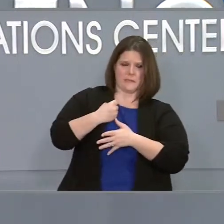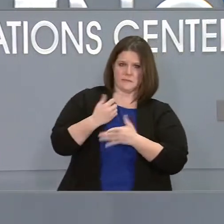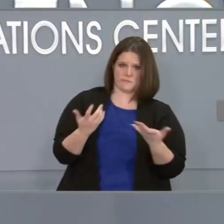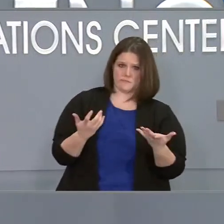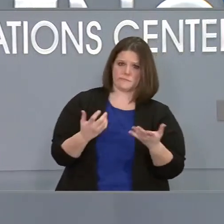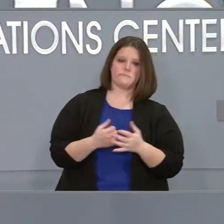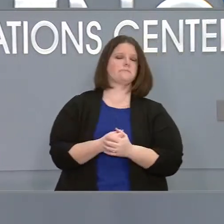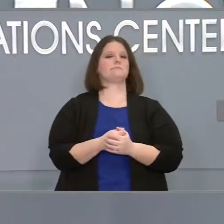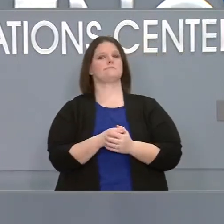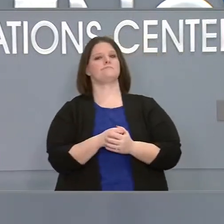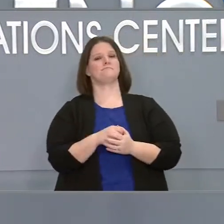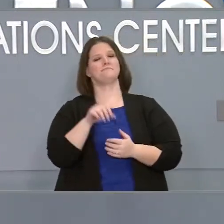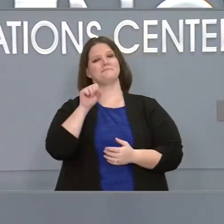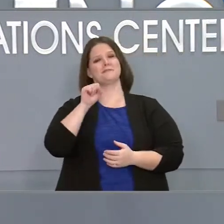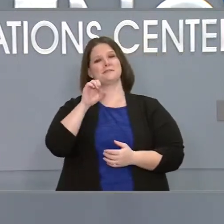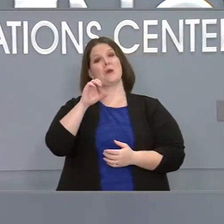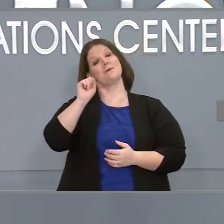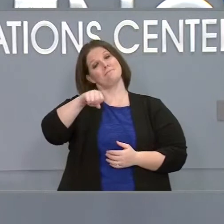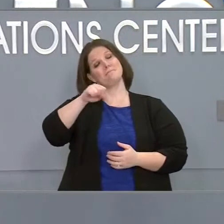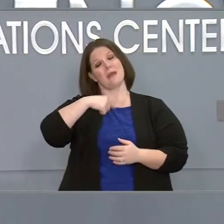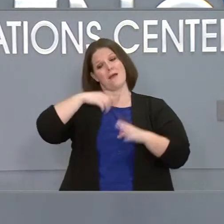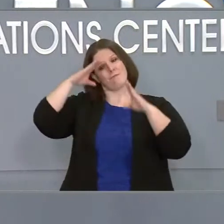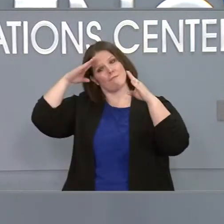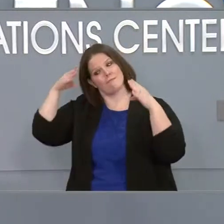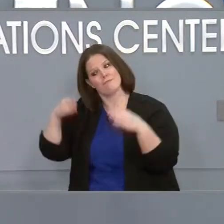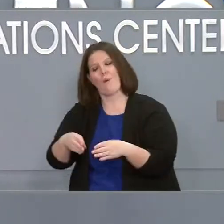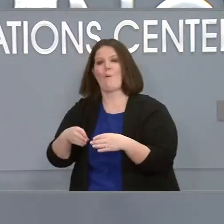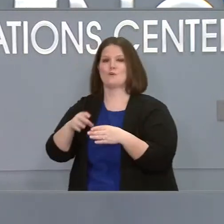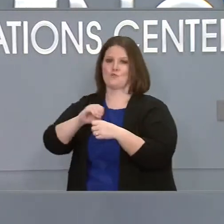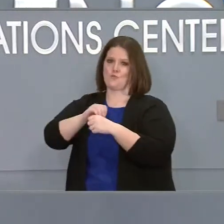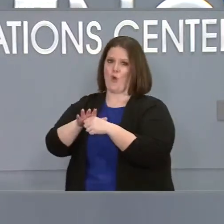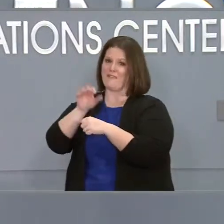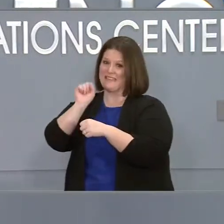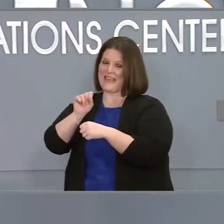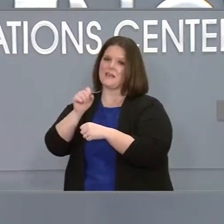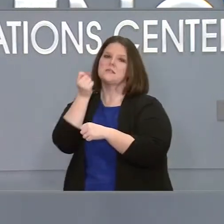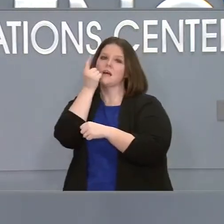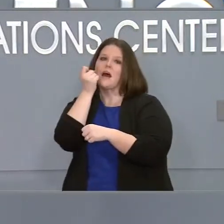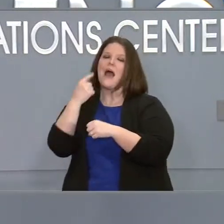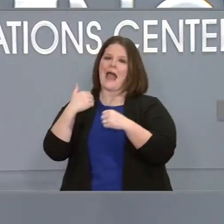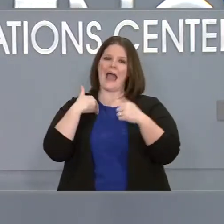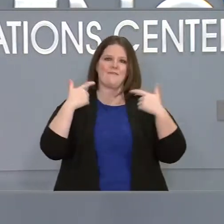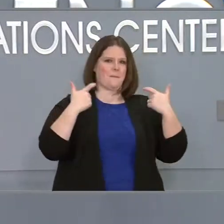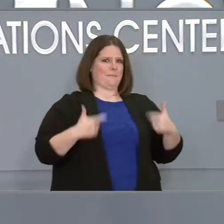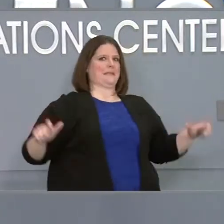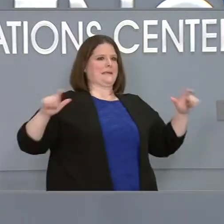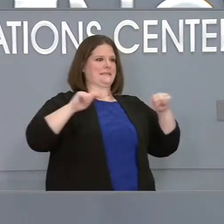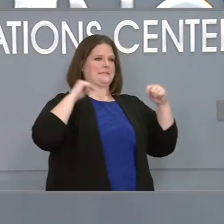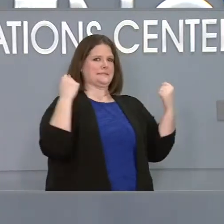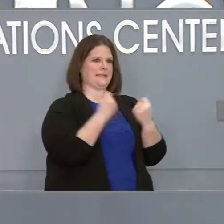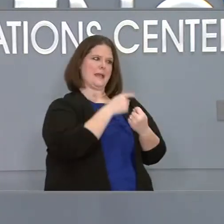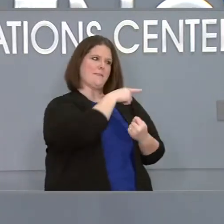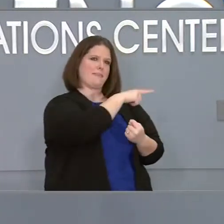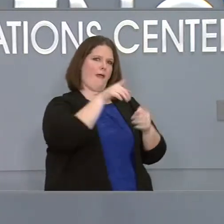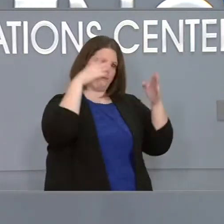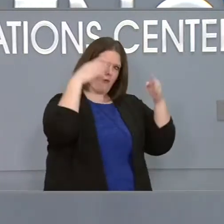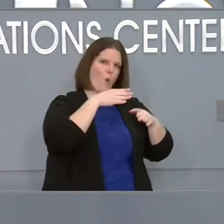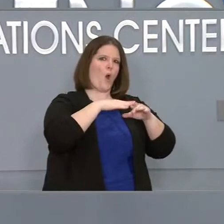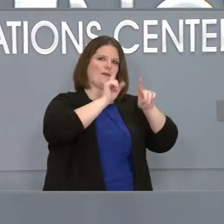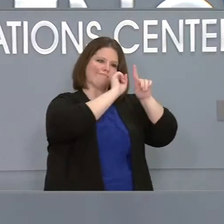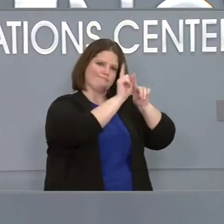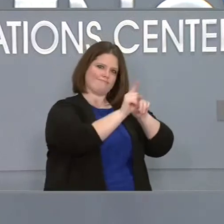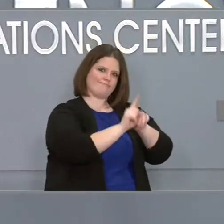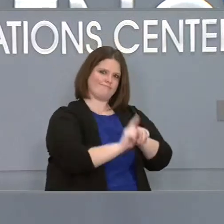has been spent on COVID. I have a massive team that's been focused on many different issues across the health and human